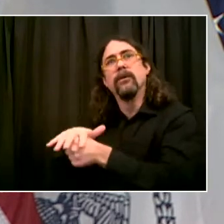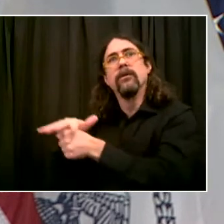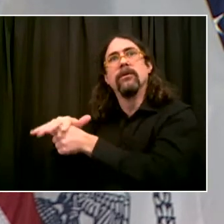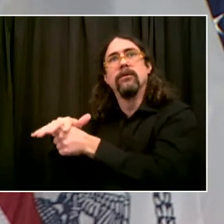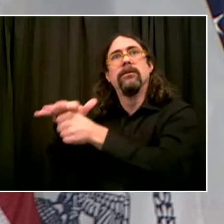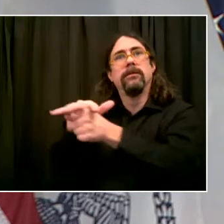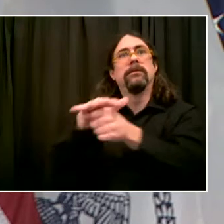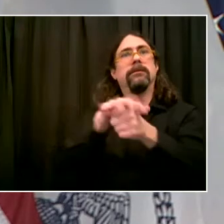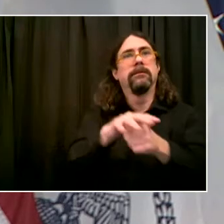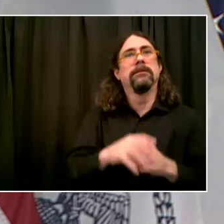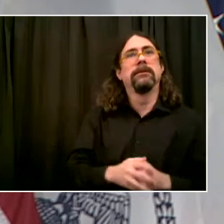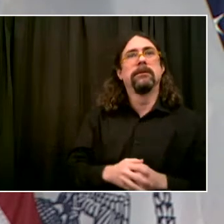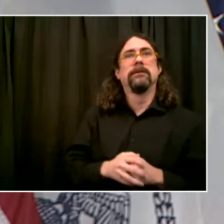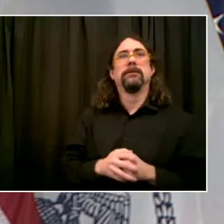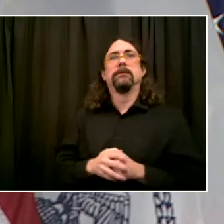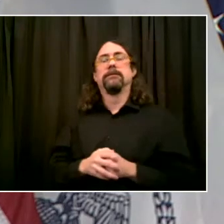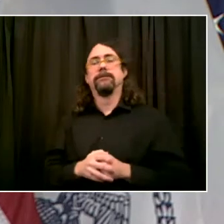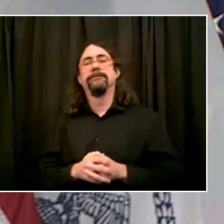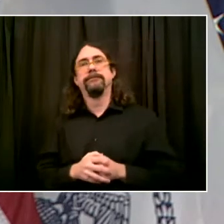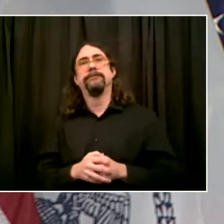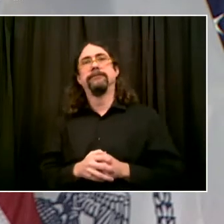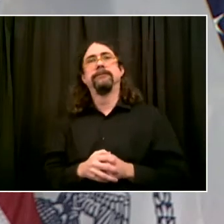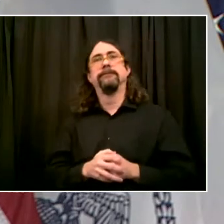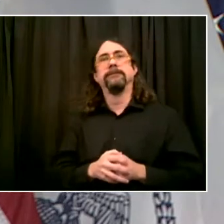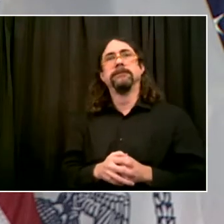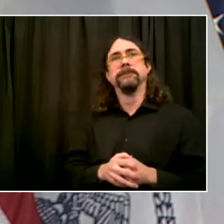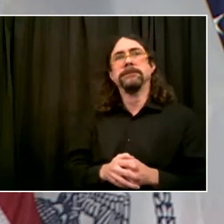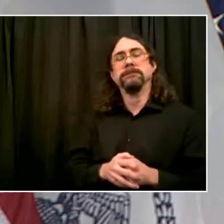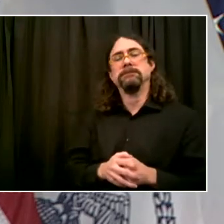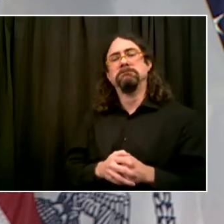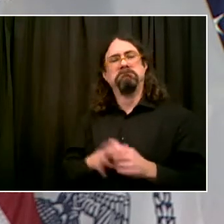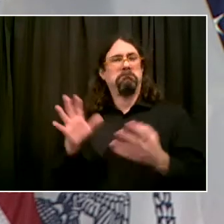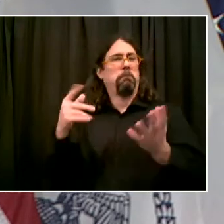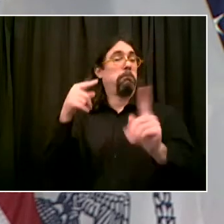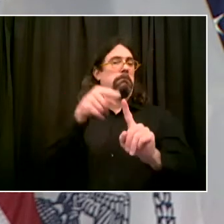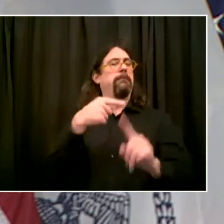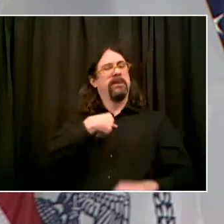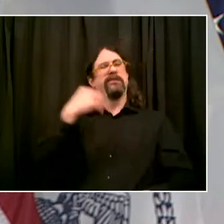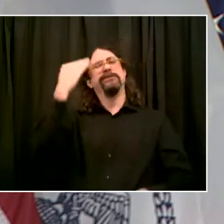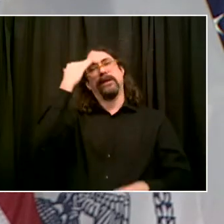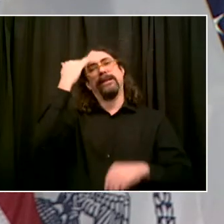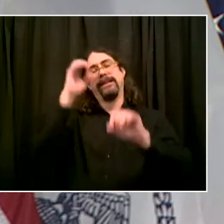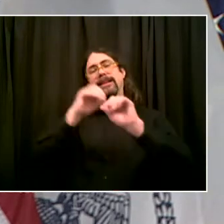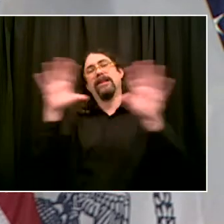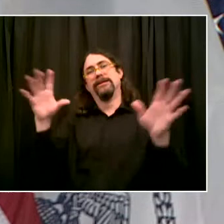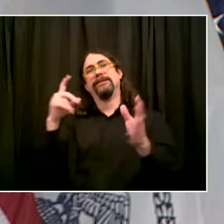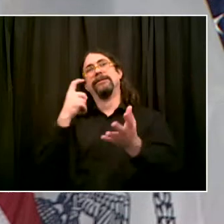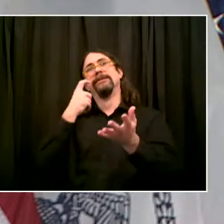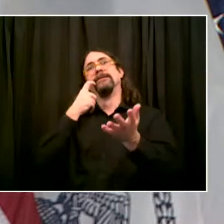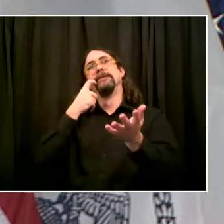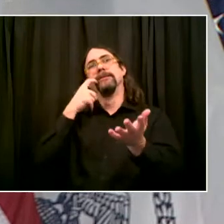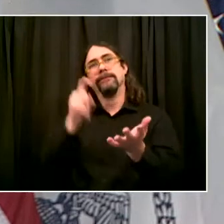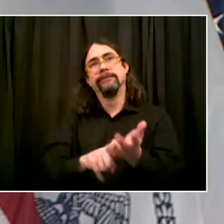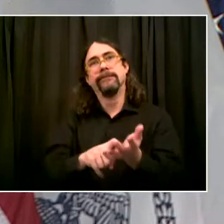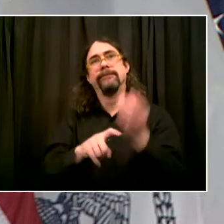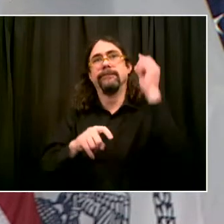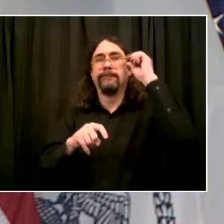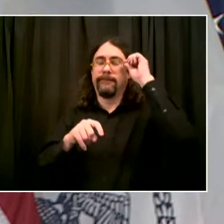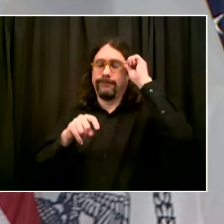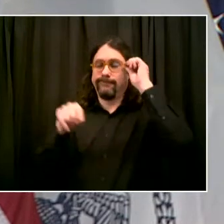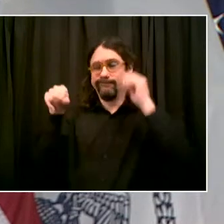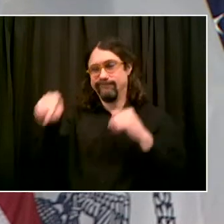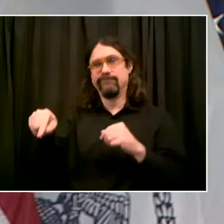given the information we need to be able to assess the situation. But clearly, we do see a profound